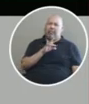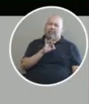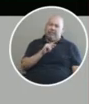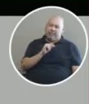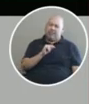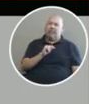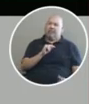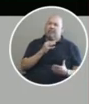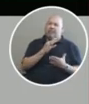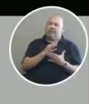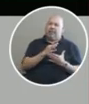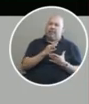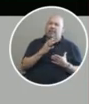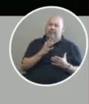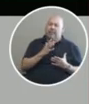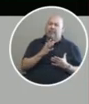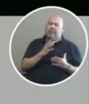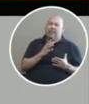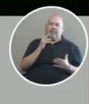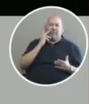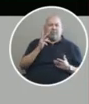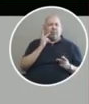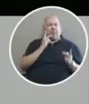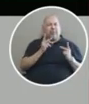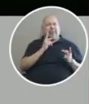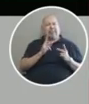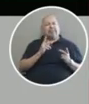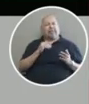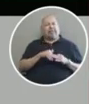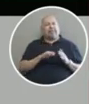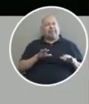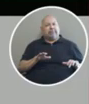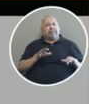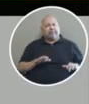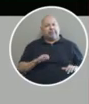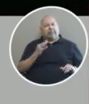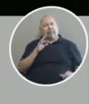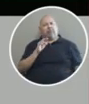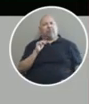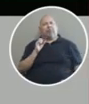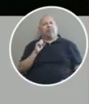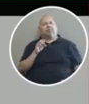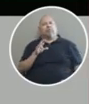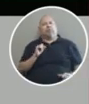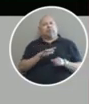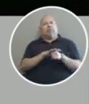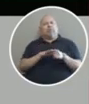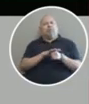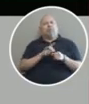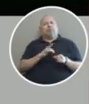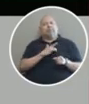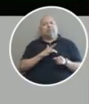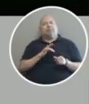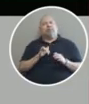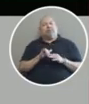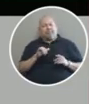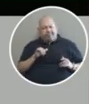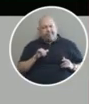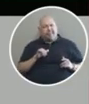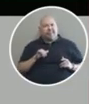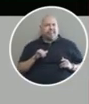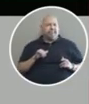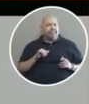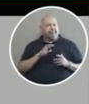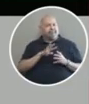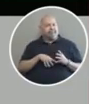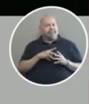They understand a lot of what they're seeing in terms of the grassroots of the businesses that are coming up. And that's typically the